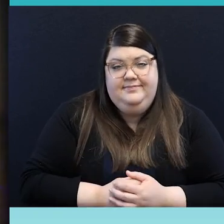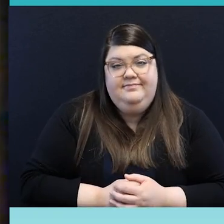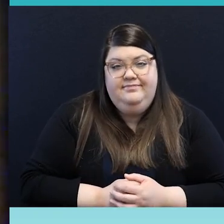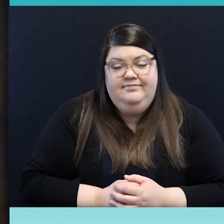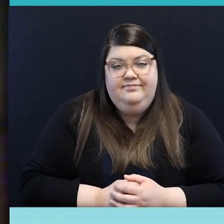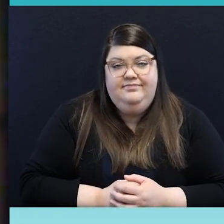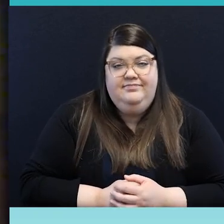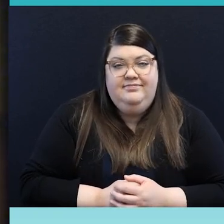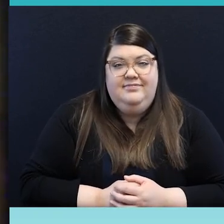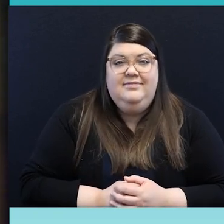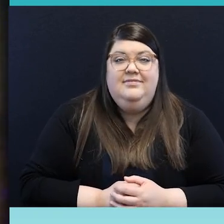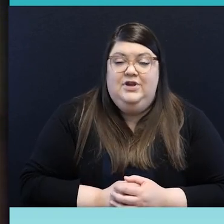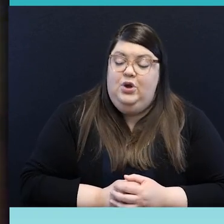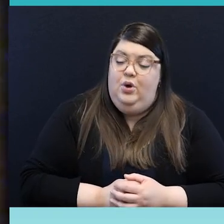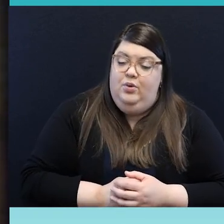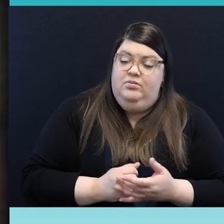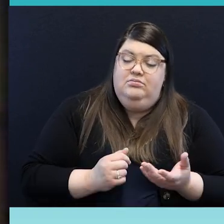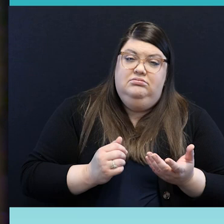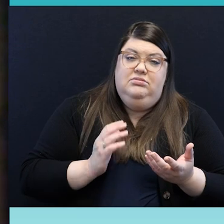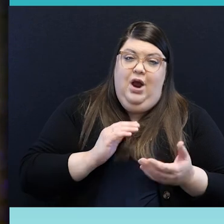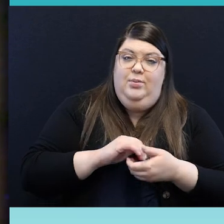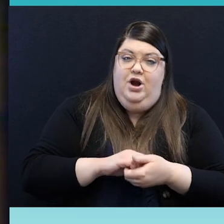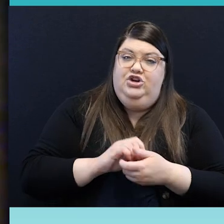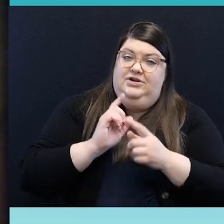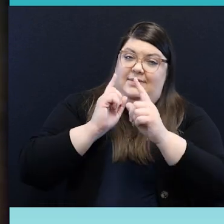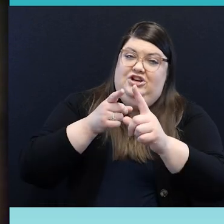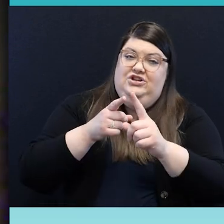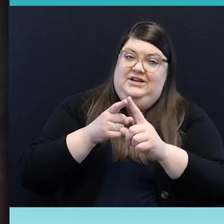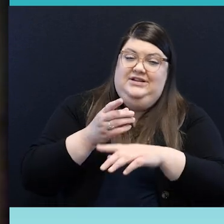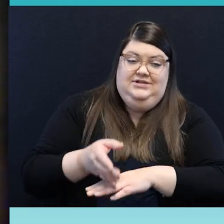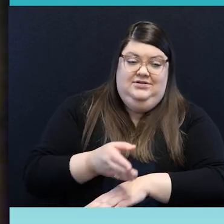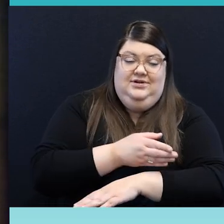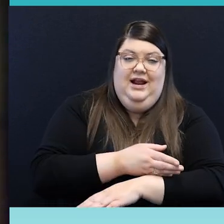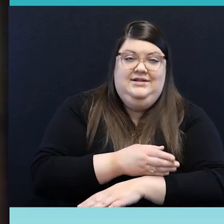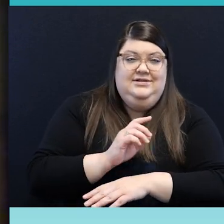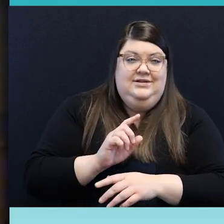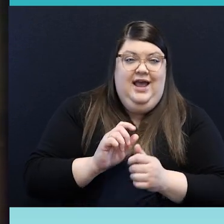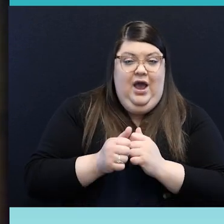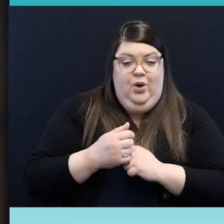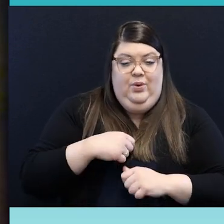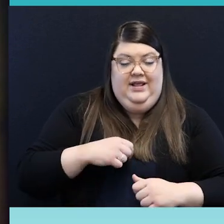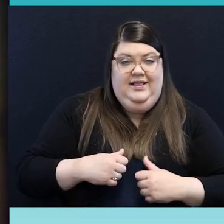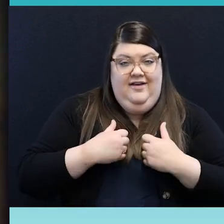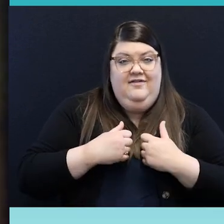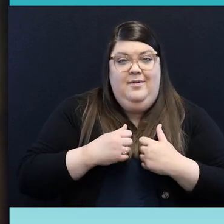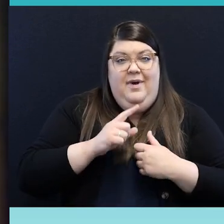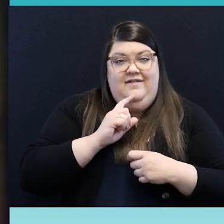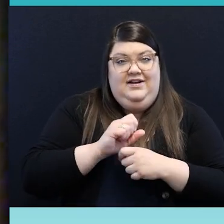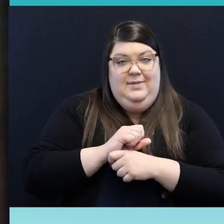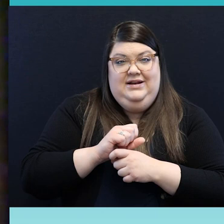Hence, the mission of our partnership is to enhance the way we live by fundamentally changing the way we talk about